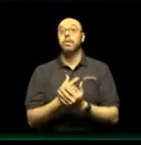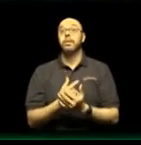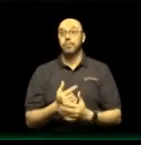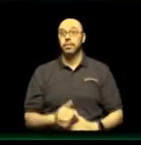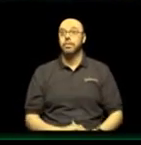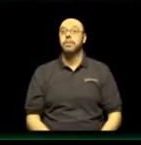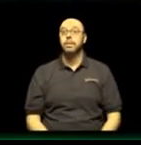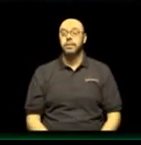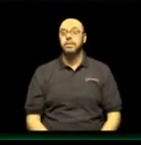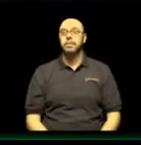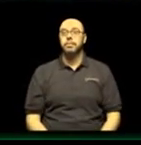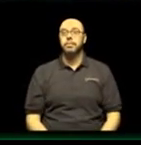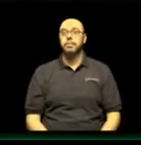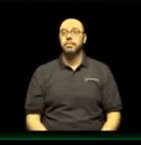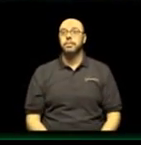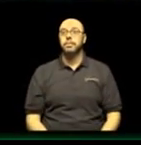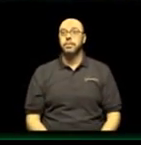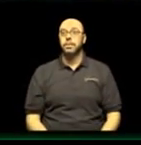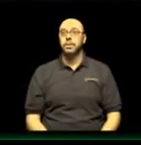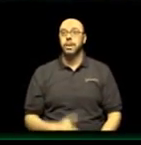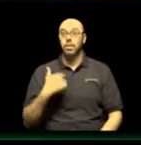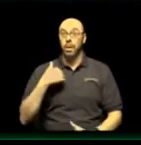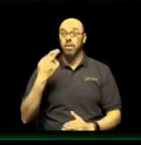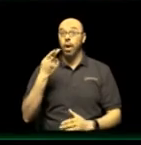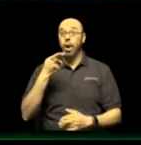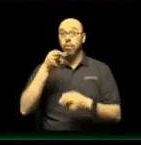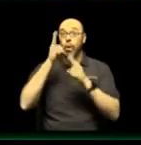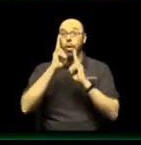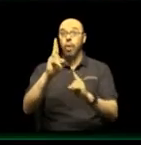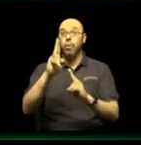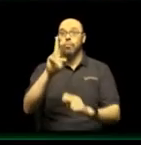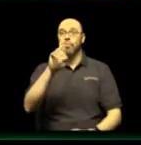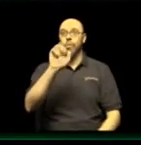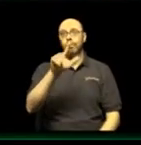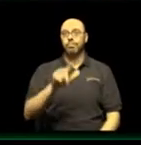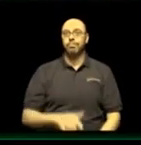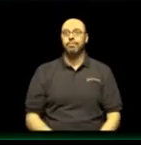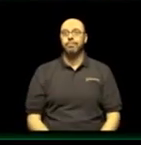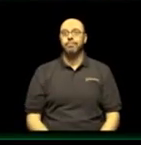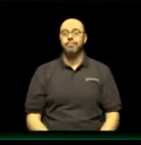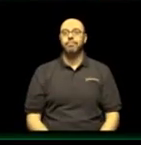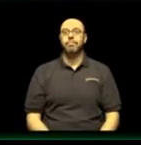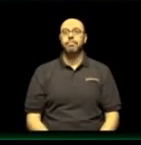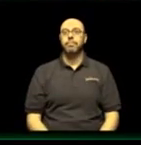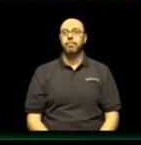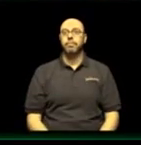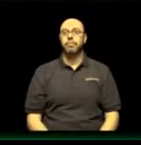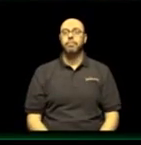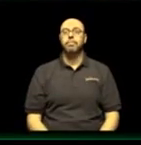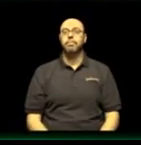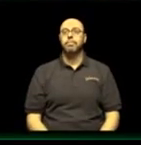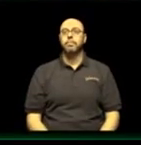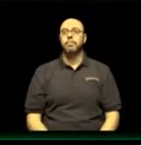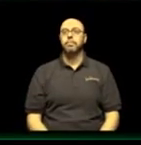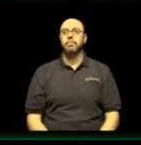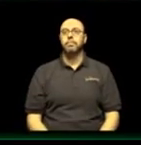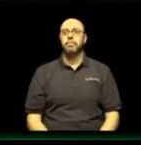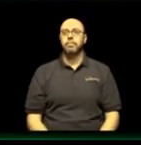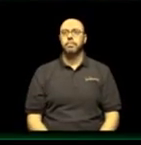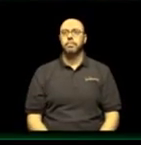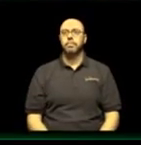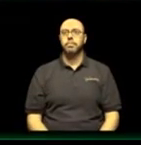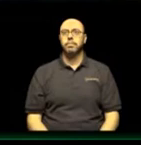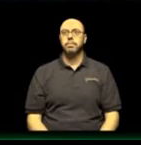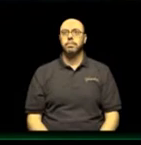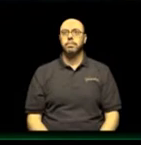Yeah. Yes, I did. Honor roll. Yeah. Wow. Excellent. Were most of your friends hearing or